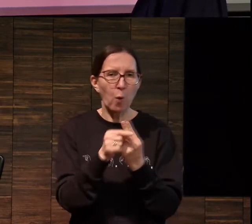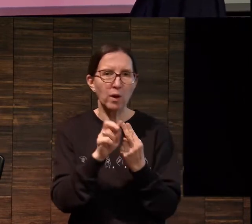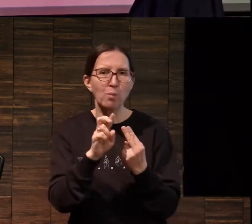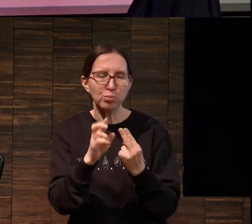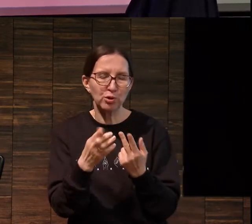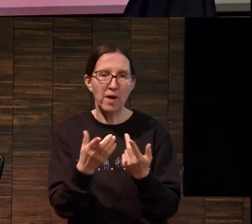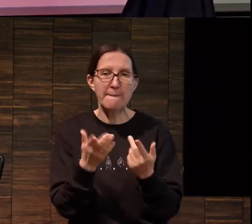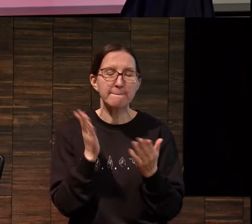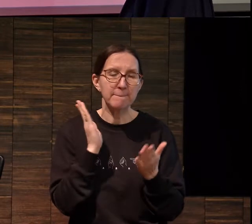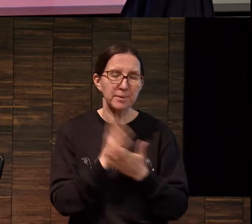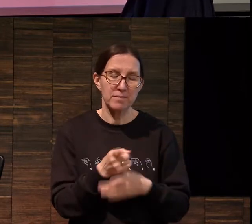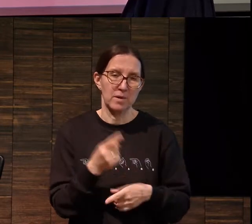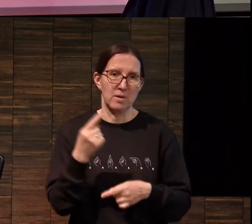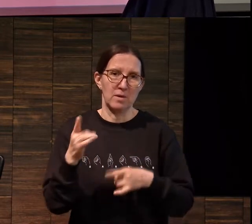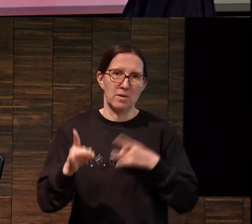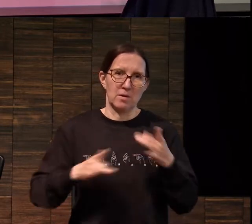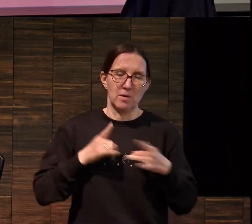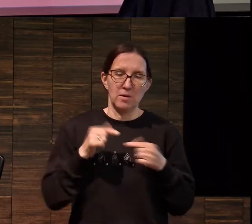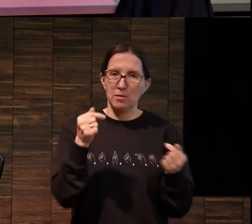like?